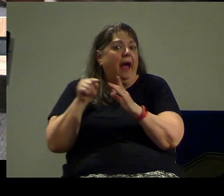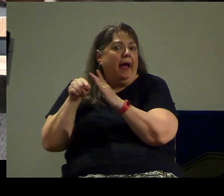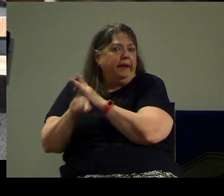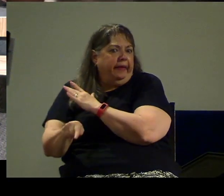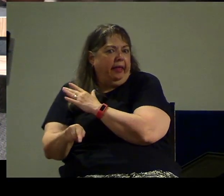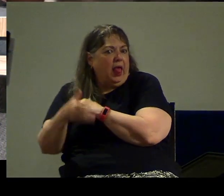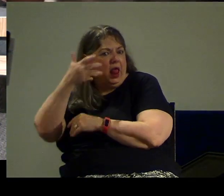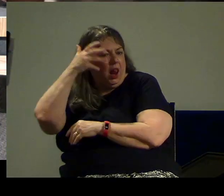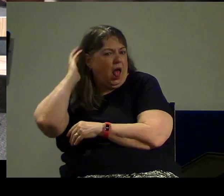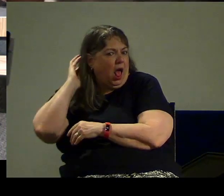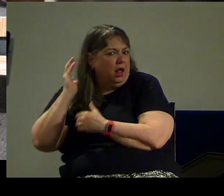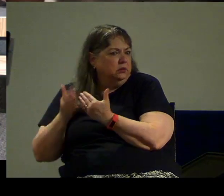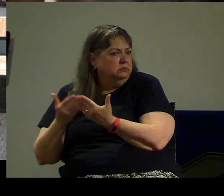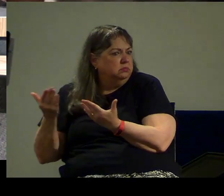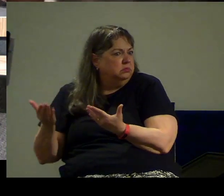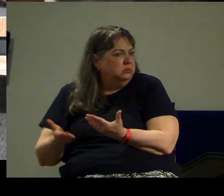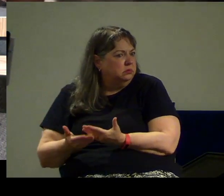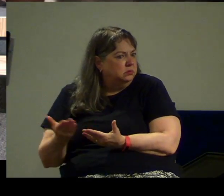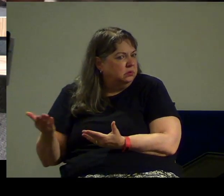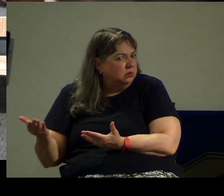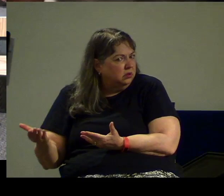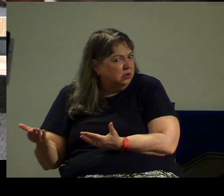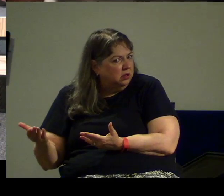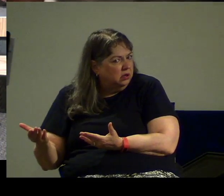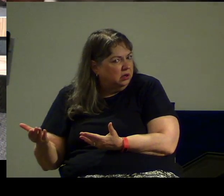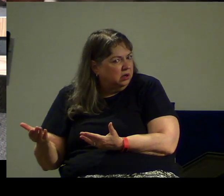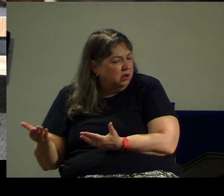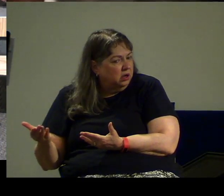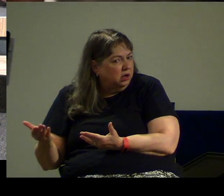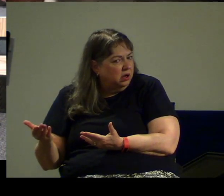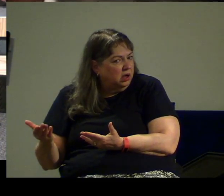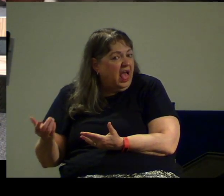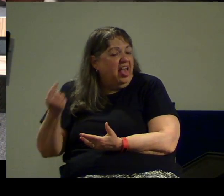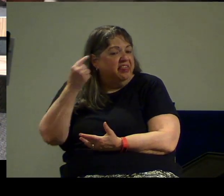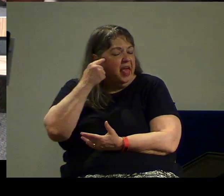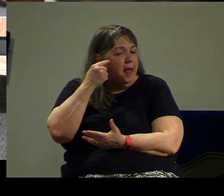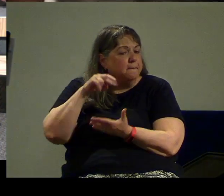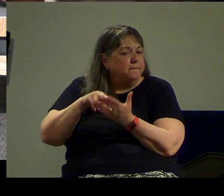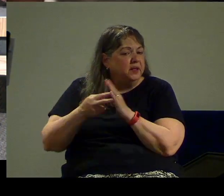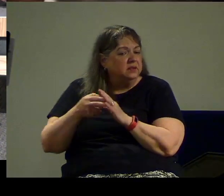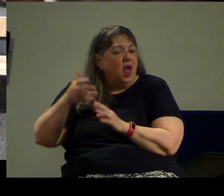become lunch for that lion, and the sheep would have been his dessert.